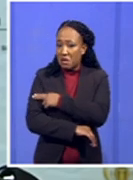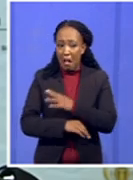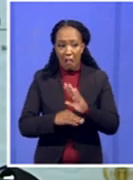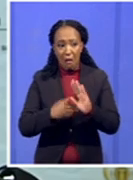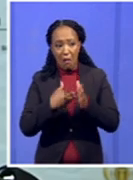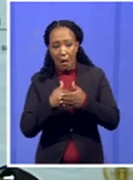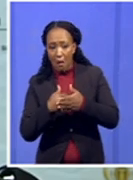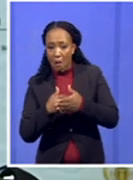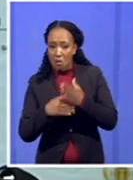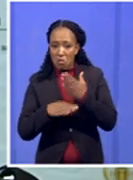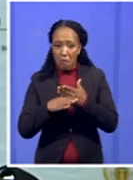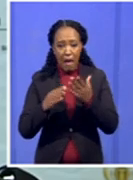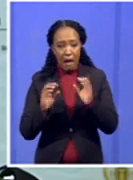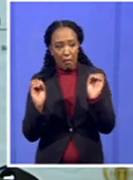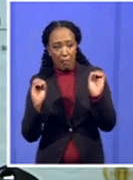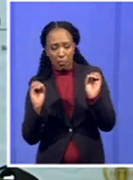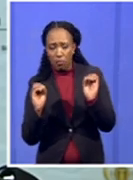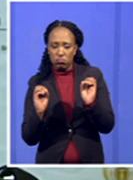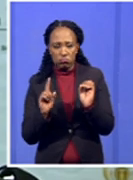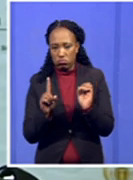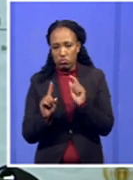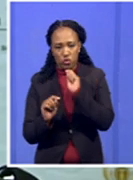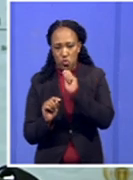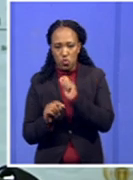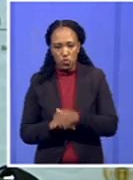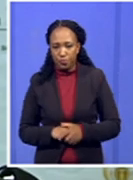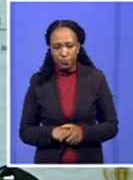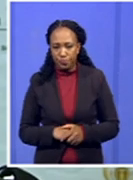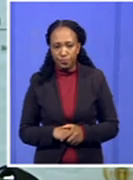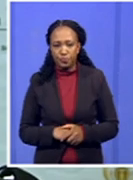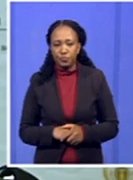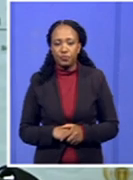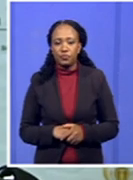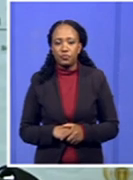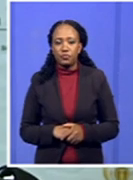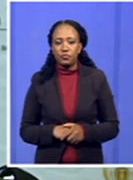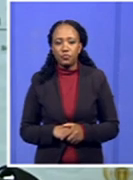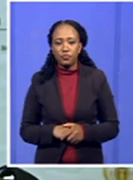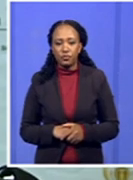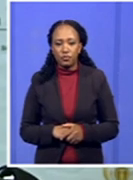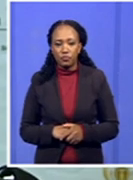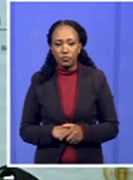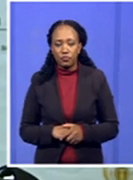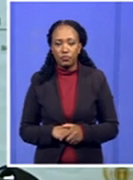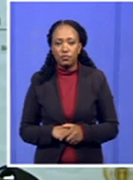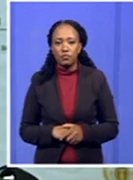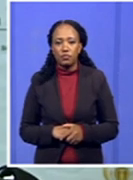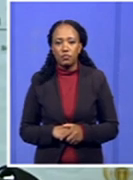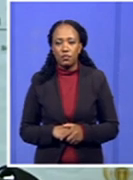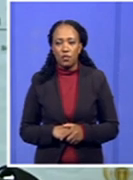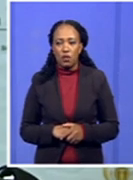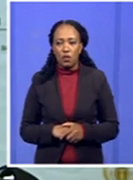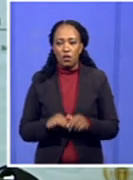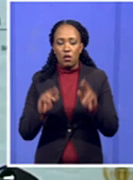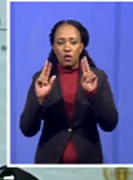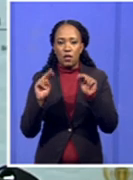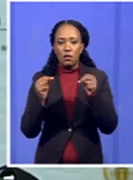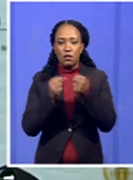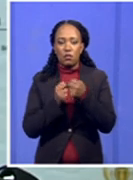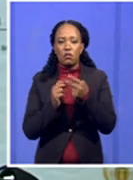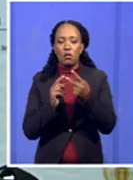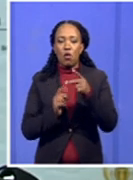it's actually not true. So we will keep, from the national, working together with the provincial